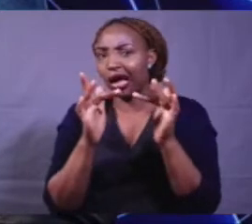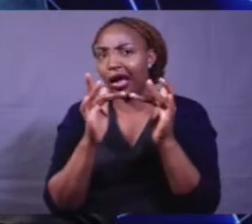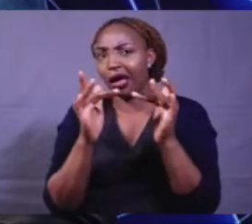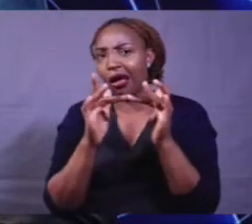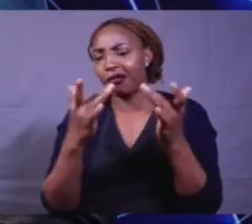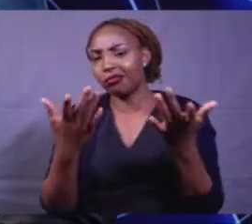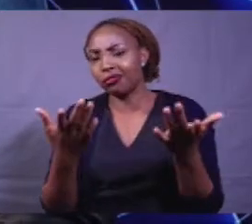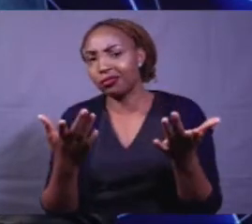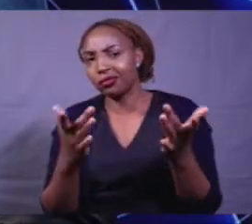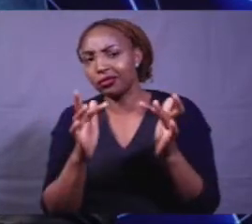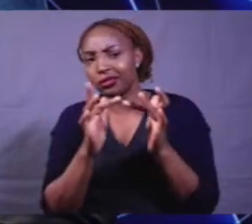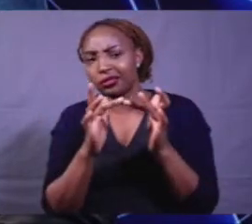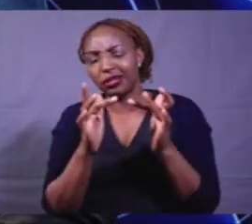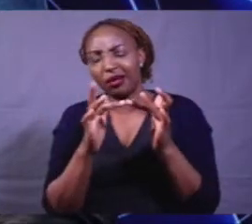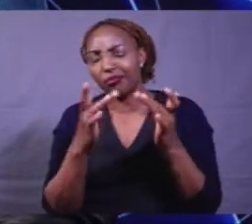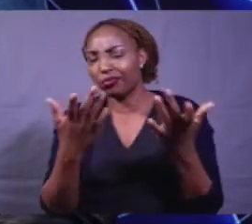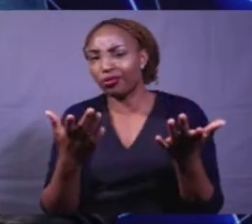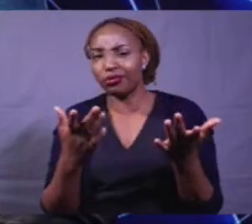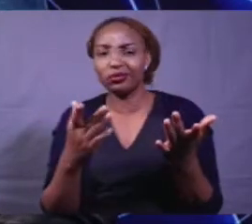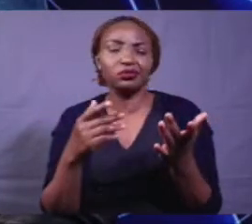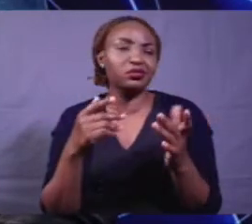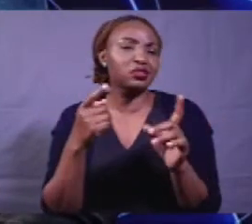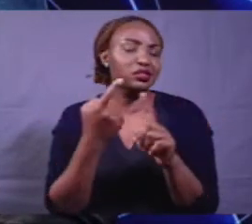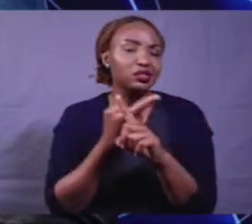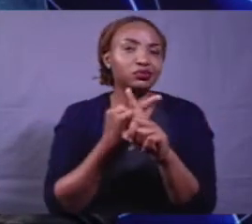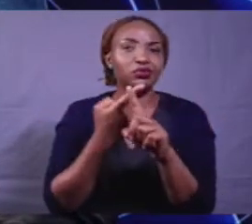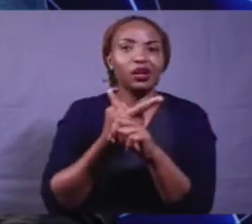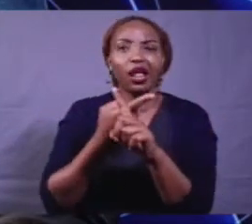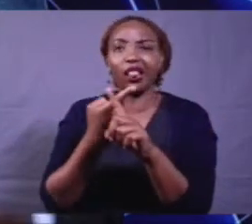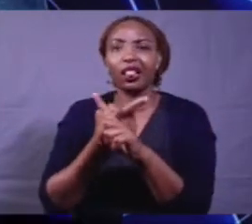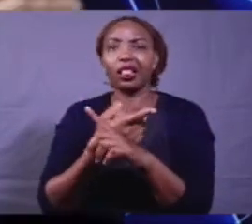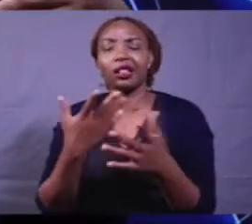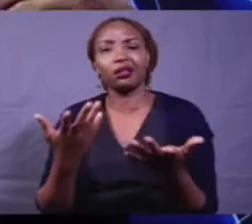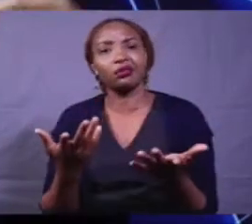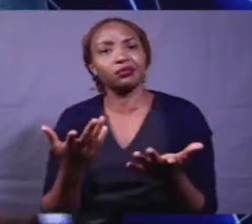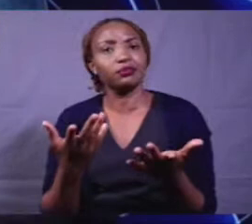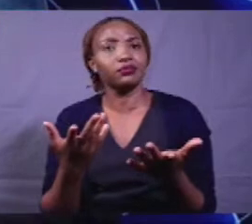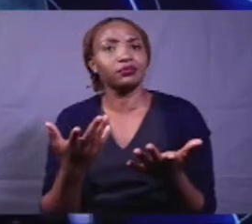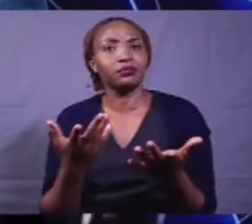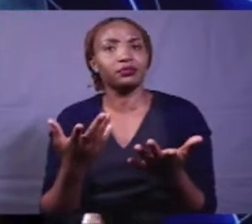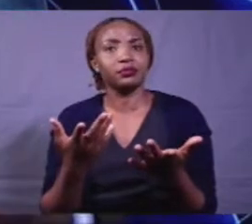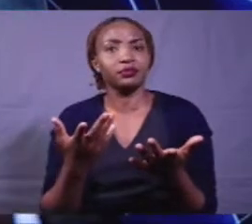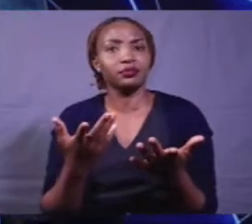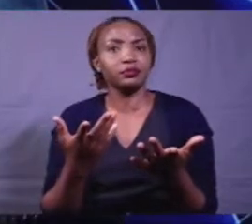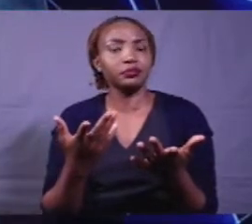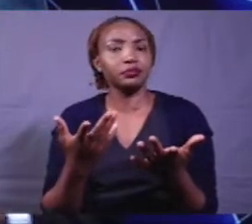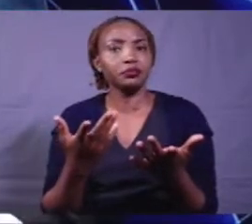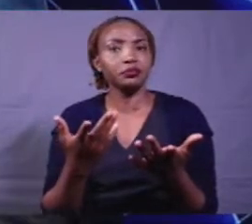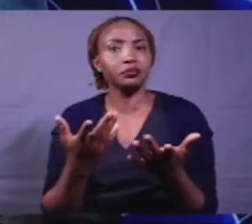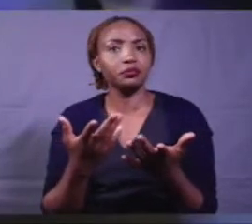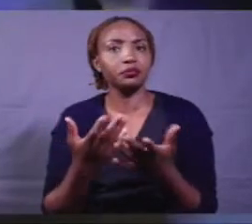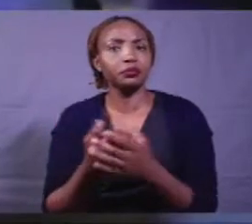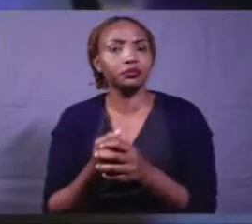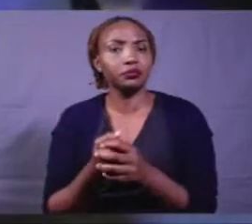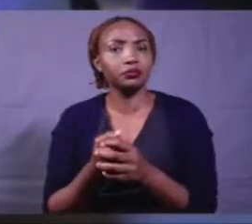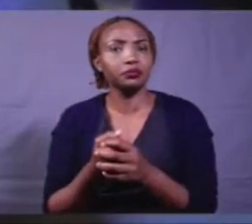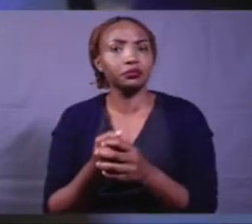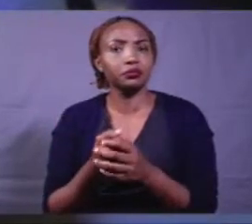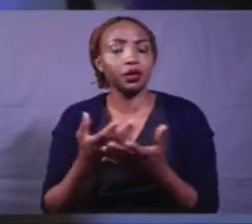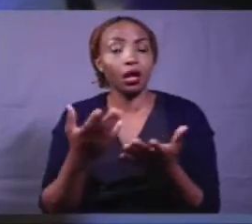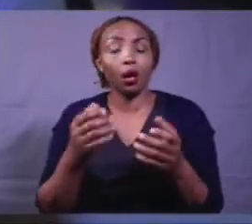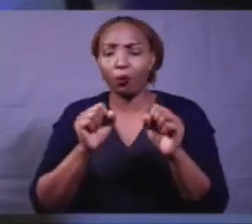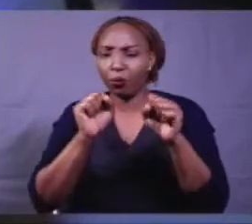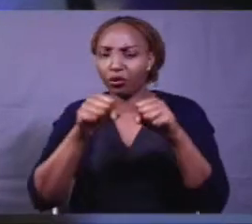squatting. They have things. They have other types of things like interception of data, personal data, or